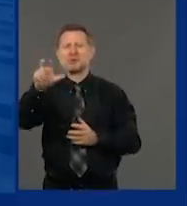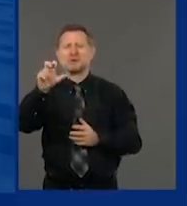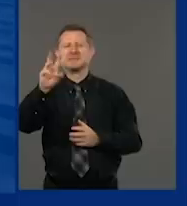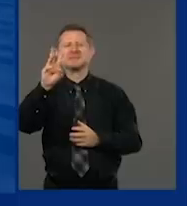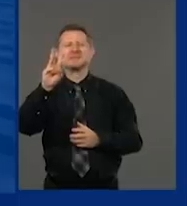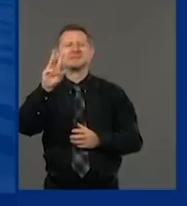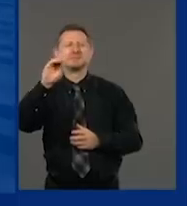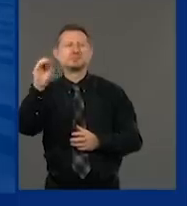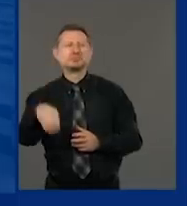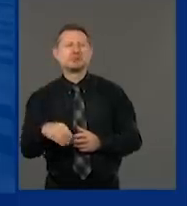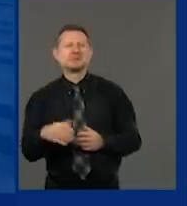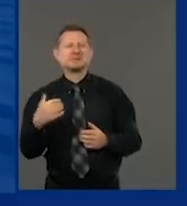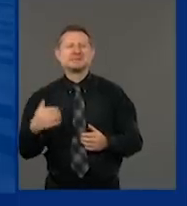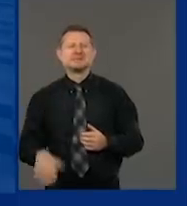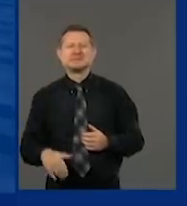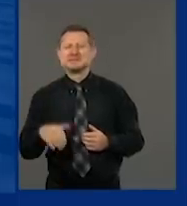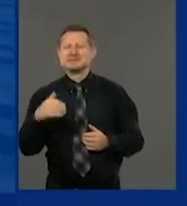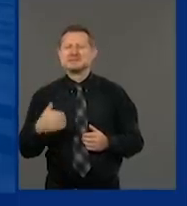1,300%.